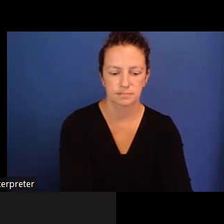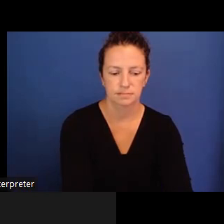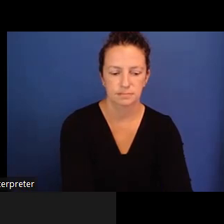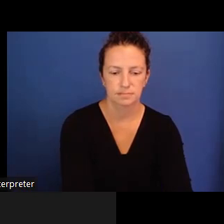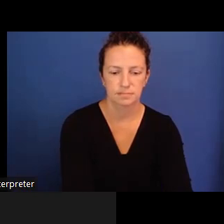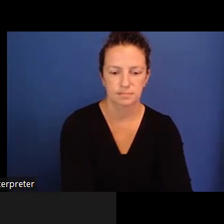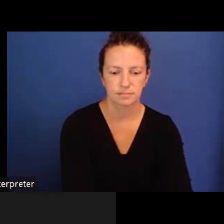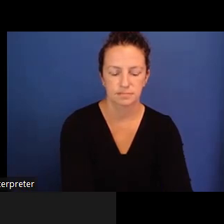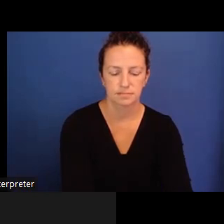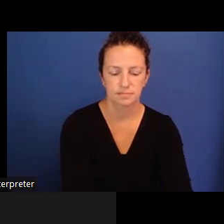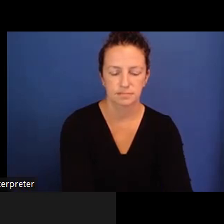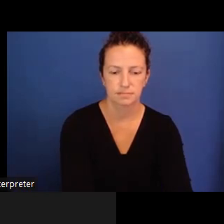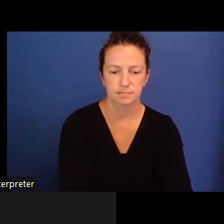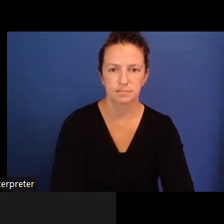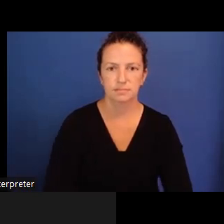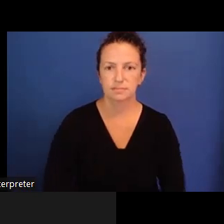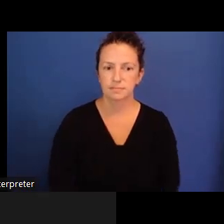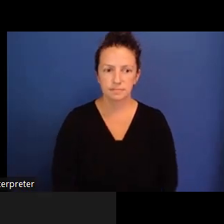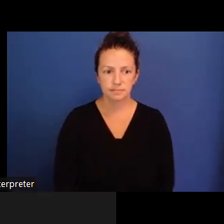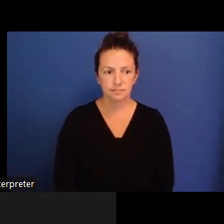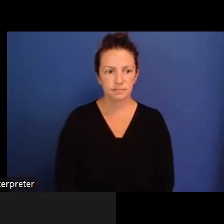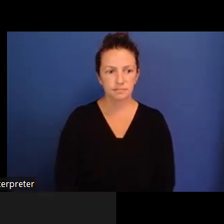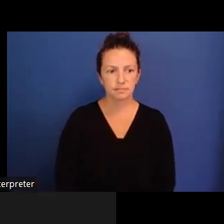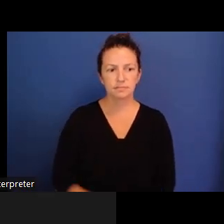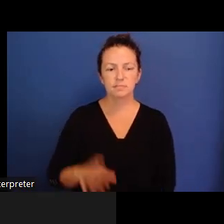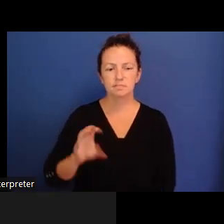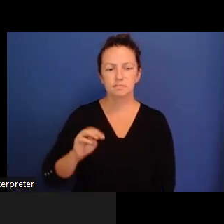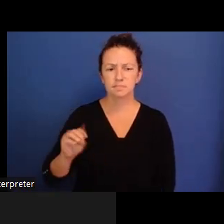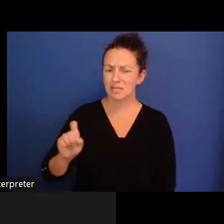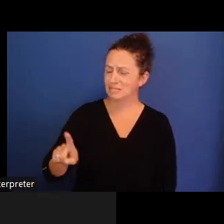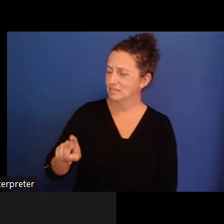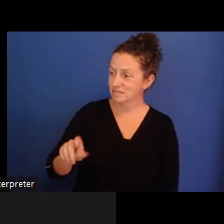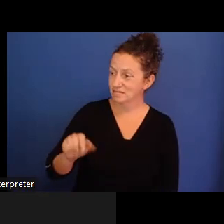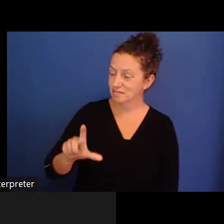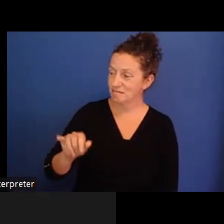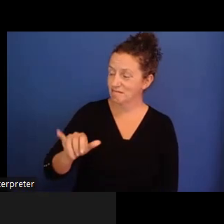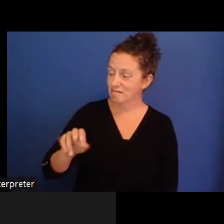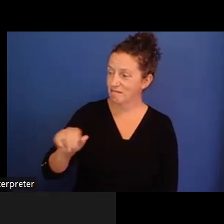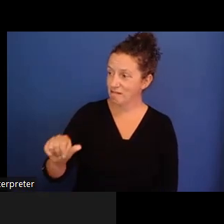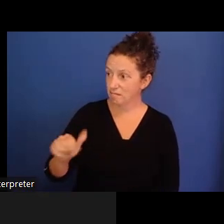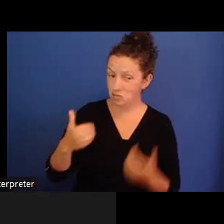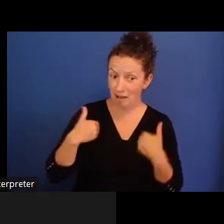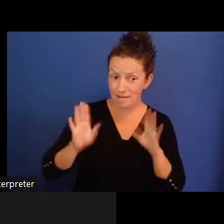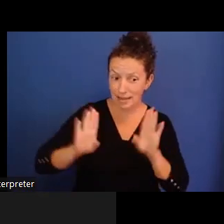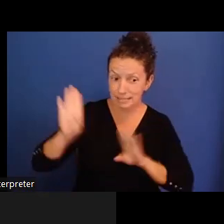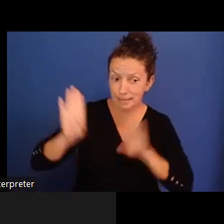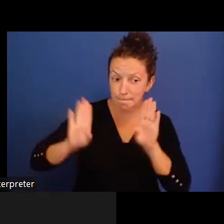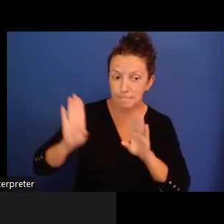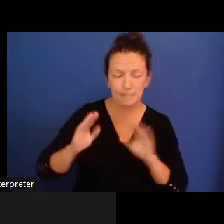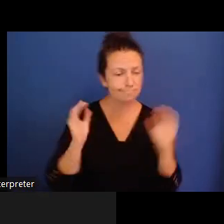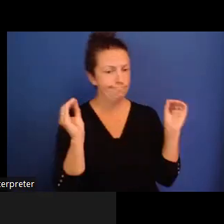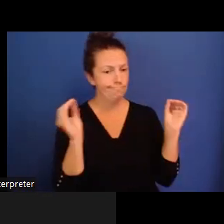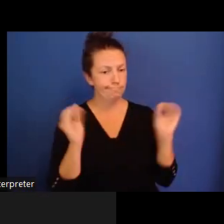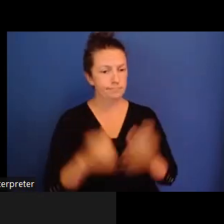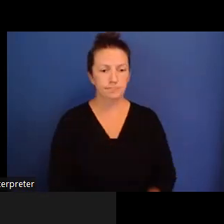Are we seeing any hands raised, Elena? Nope, no hands. No. Well,